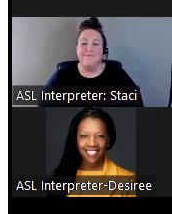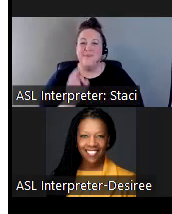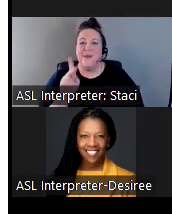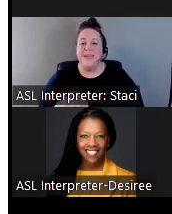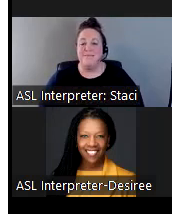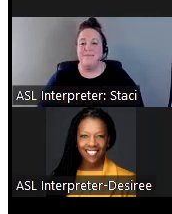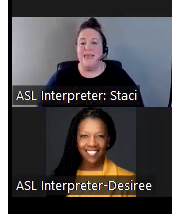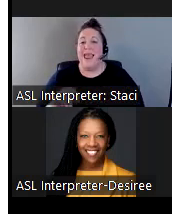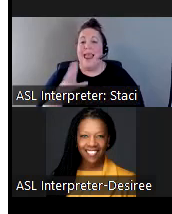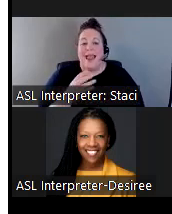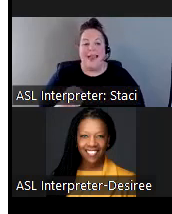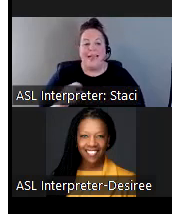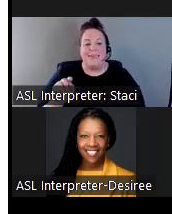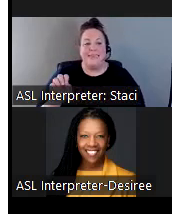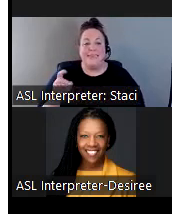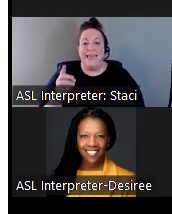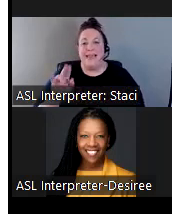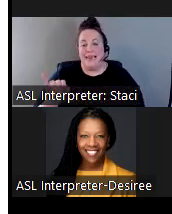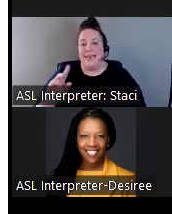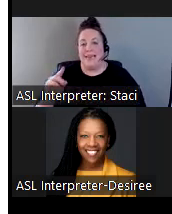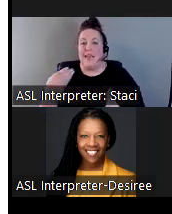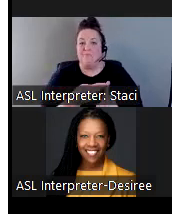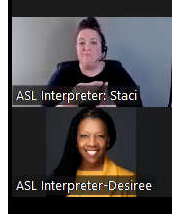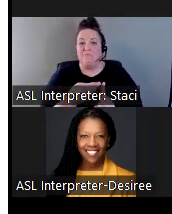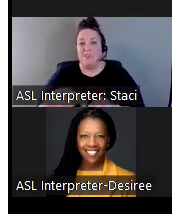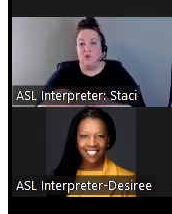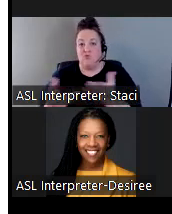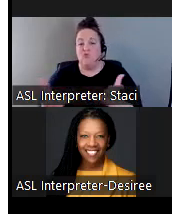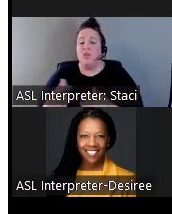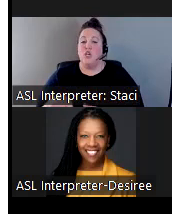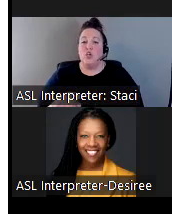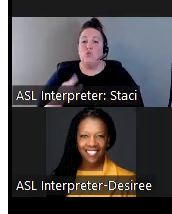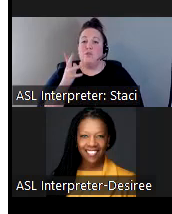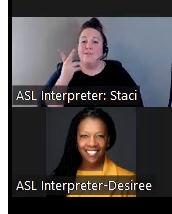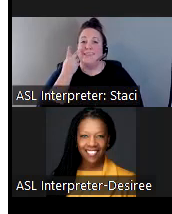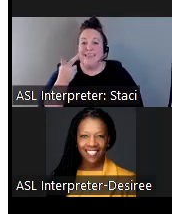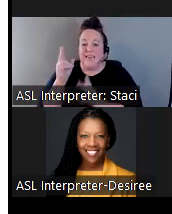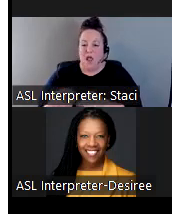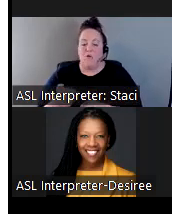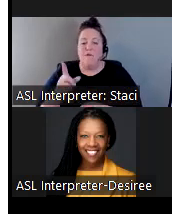And Teddy can put those in your hands. Absolutely. You'll get to them at those links that I gave you.